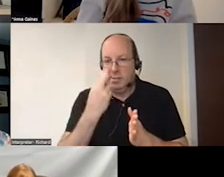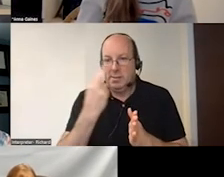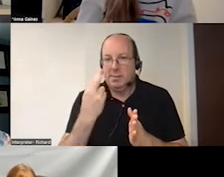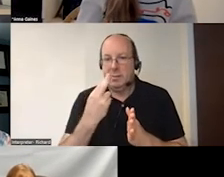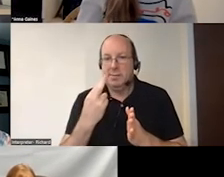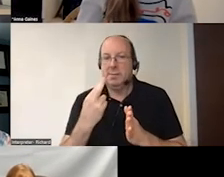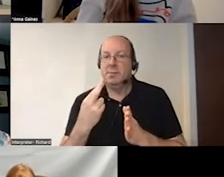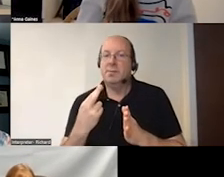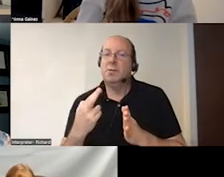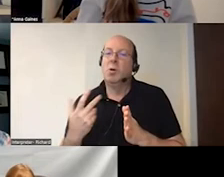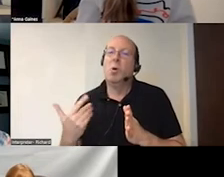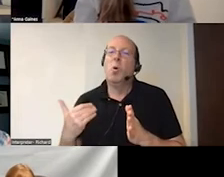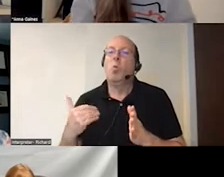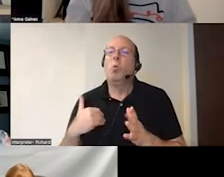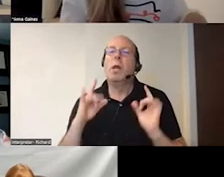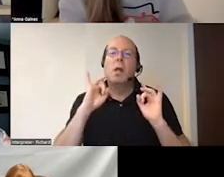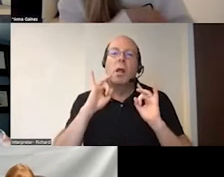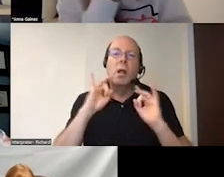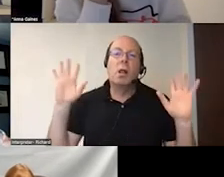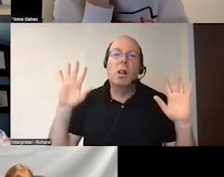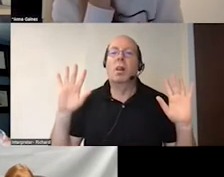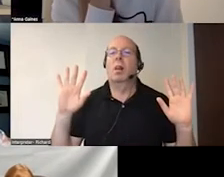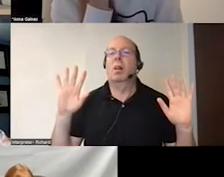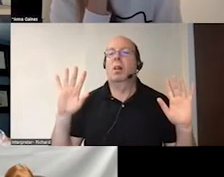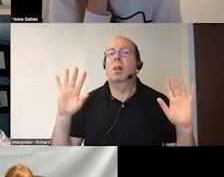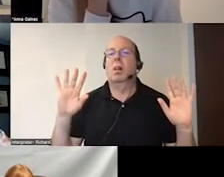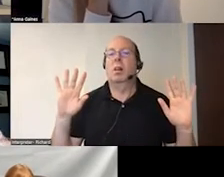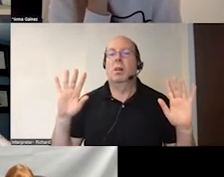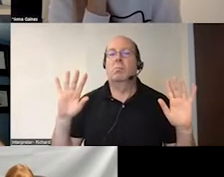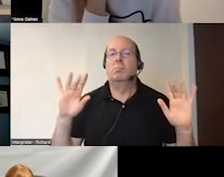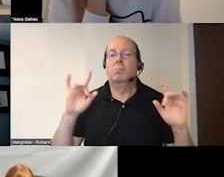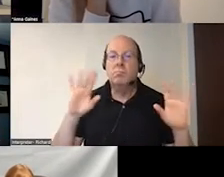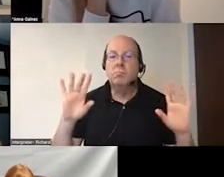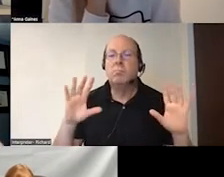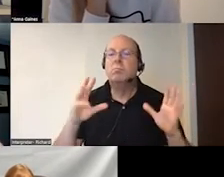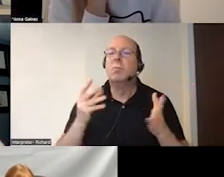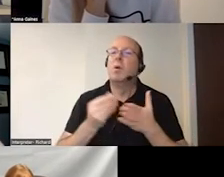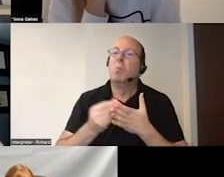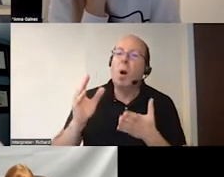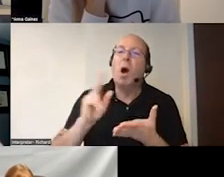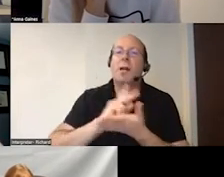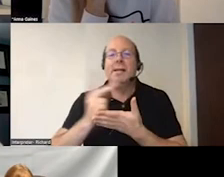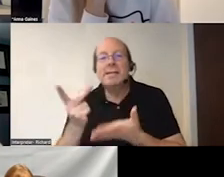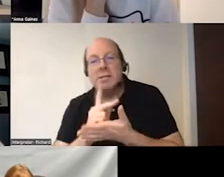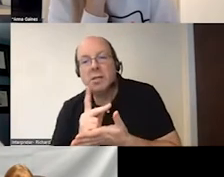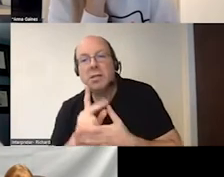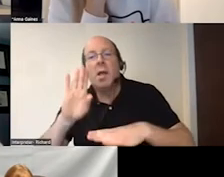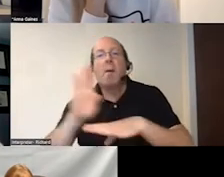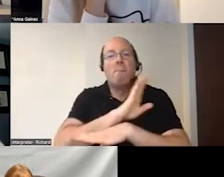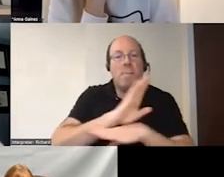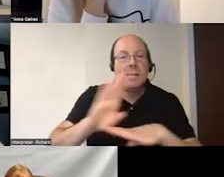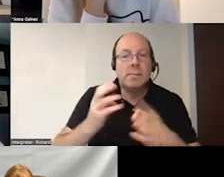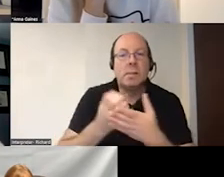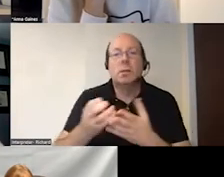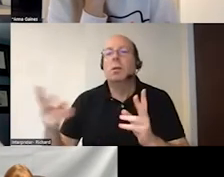risky bets, where we had had a commercial kitchen, bought commercial equipment, and had, you know, people help us with